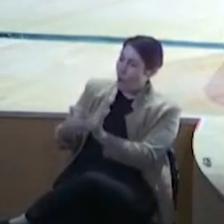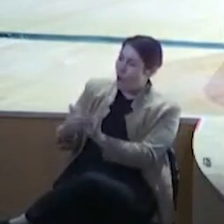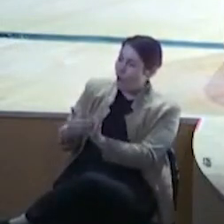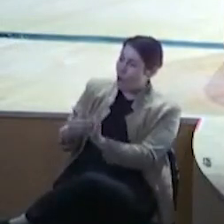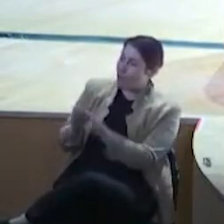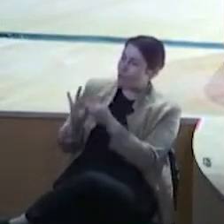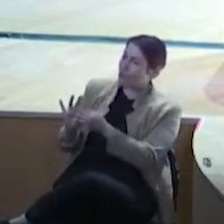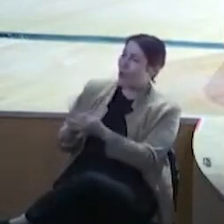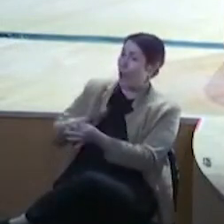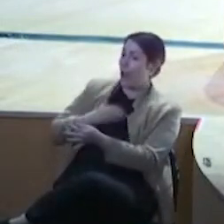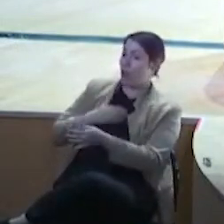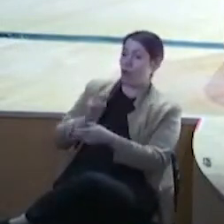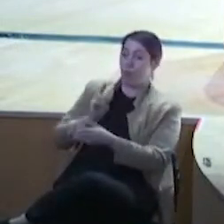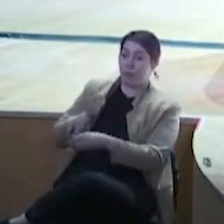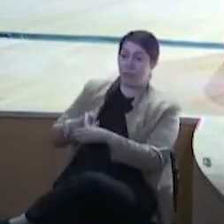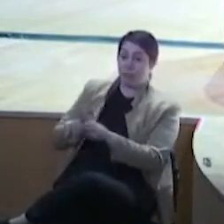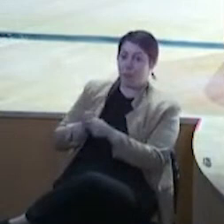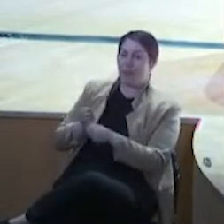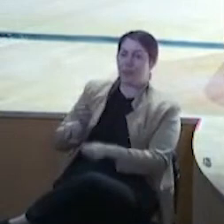in consumerism.